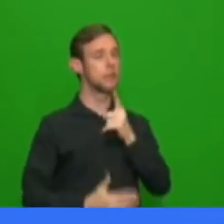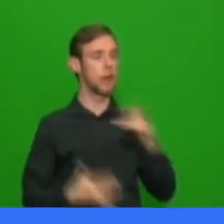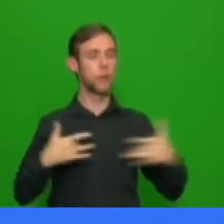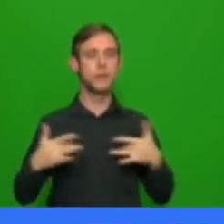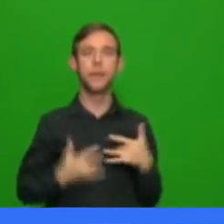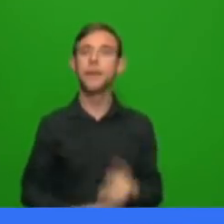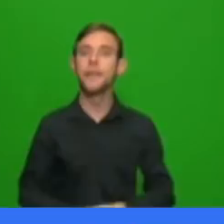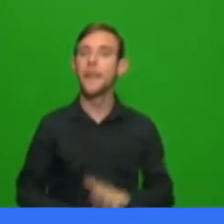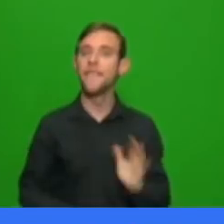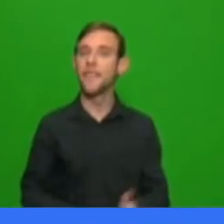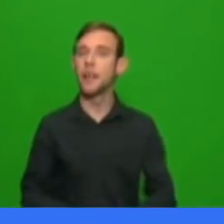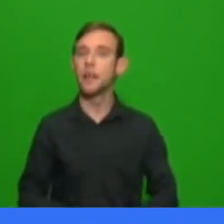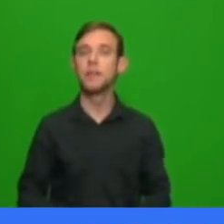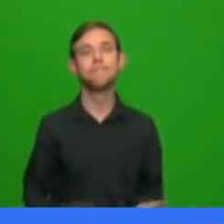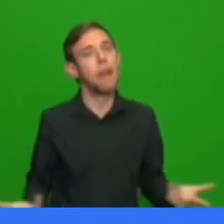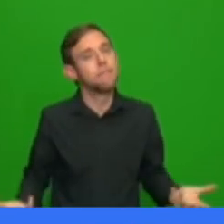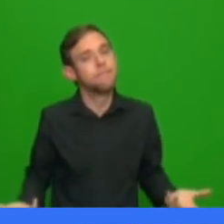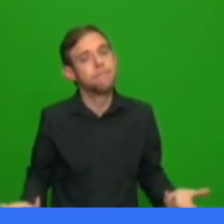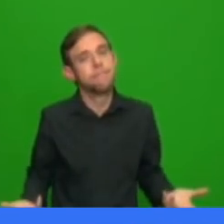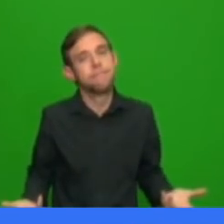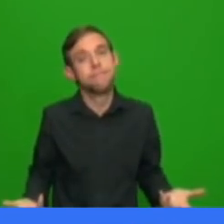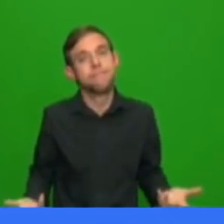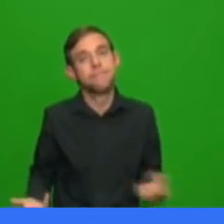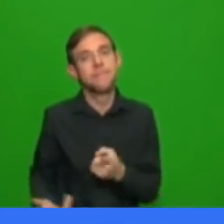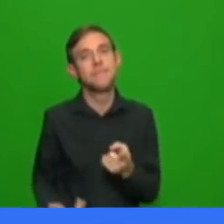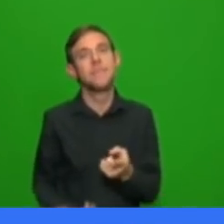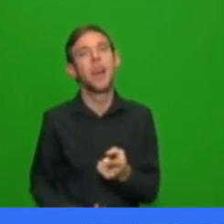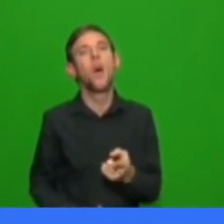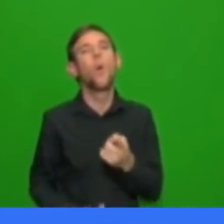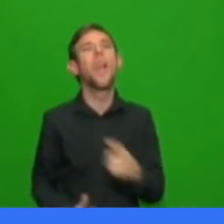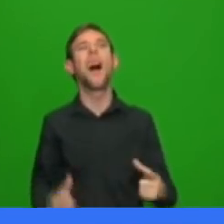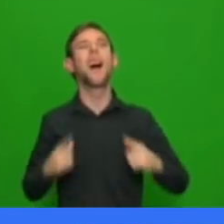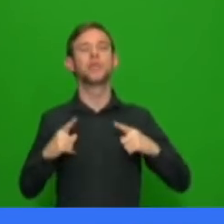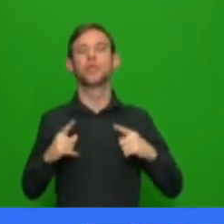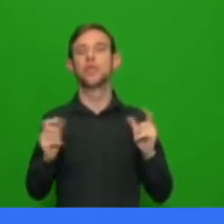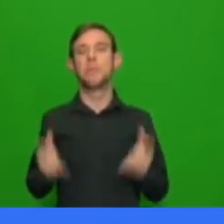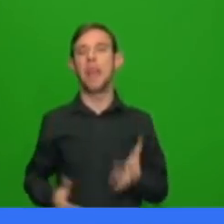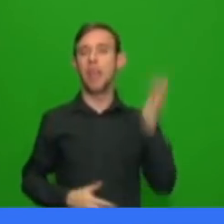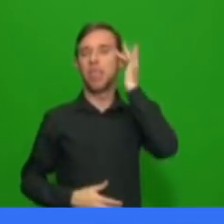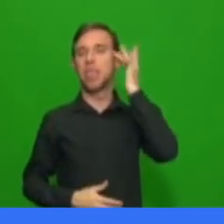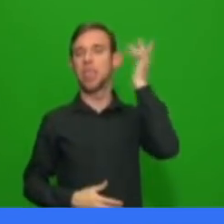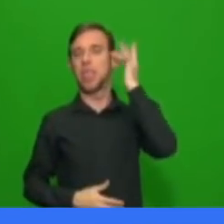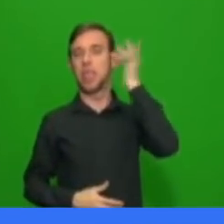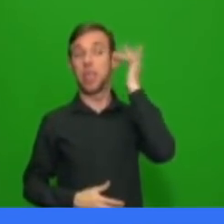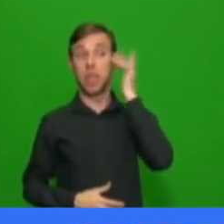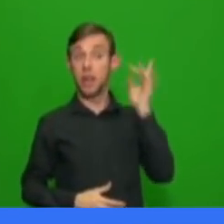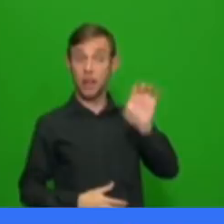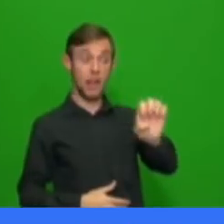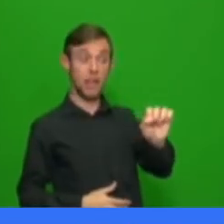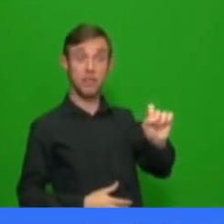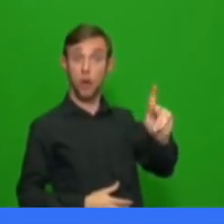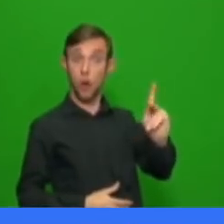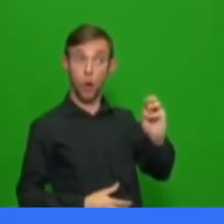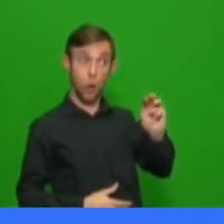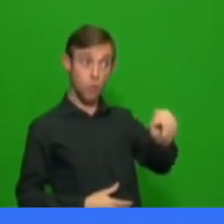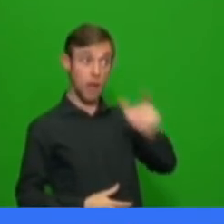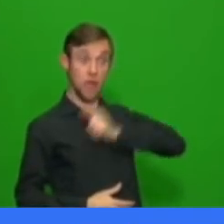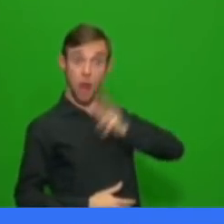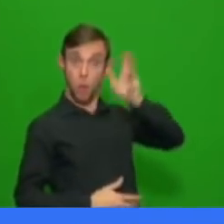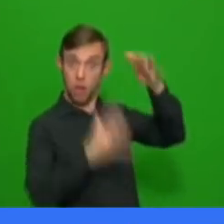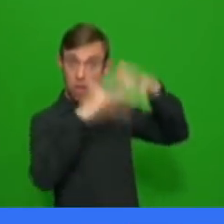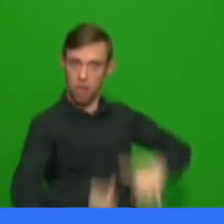the sector. Suffice to say, though, that this is just a scenario. Eskom has not defaulted, so let's